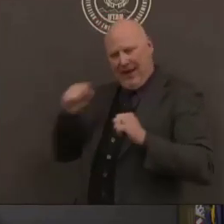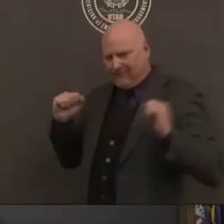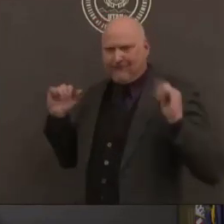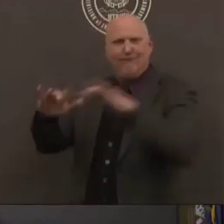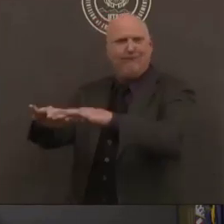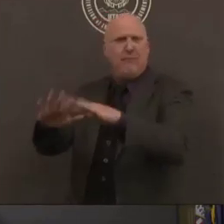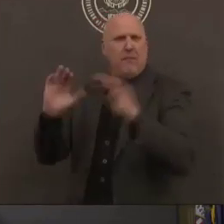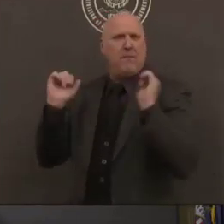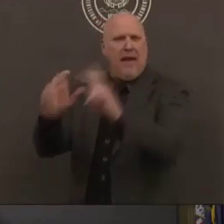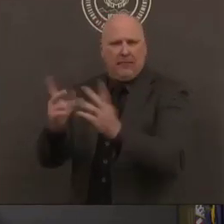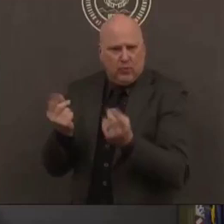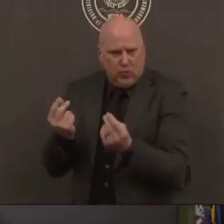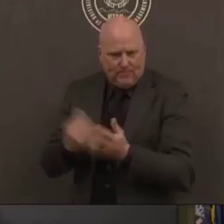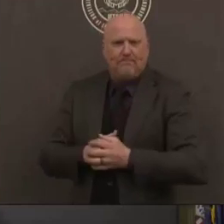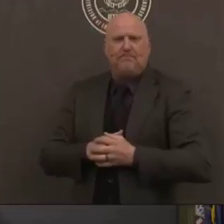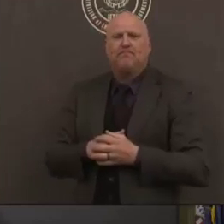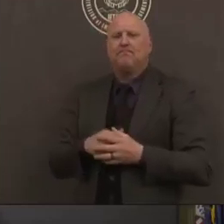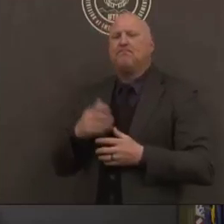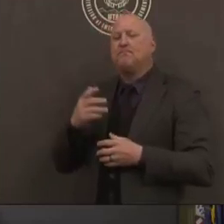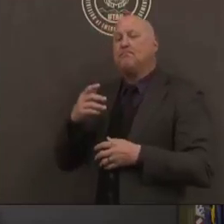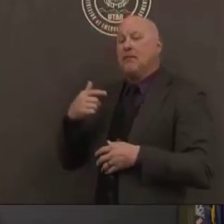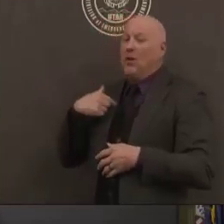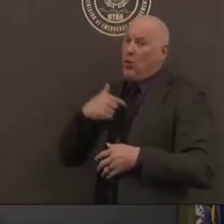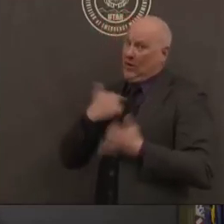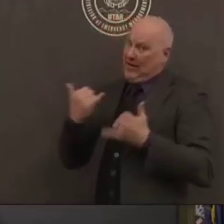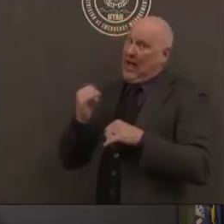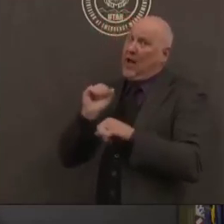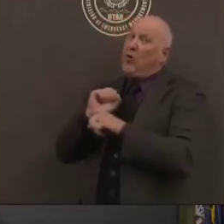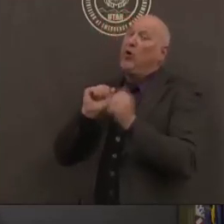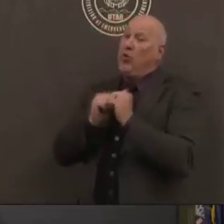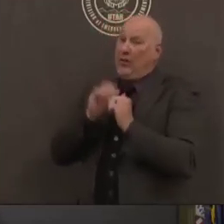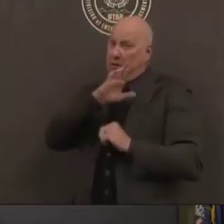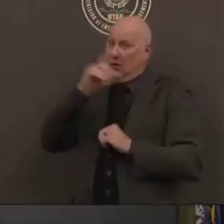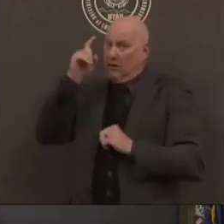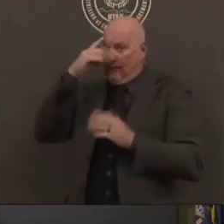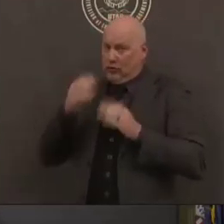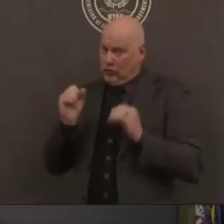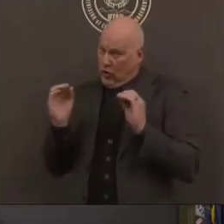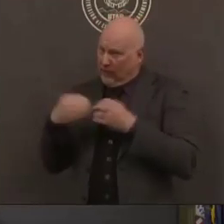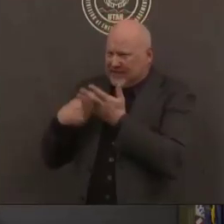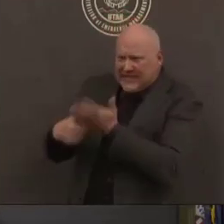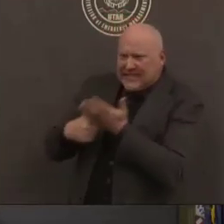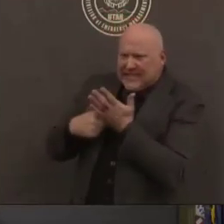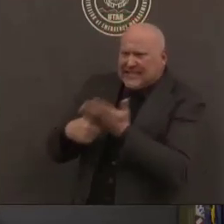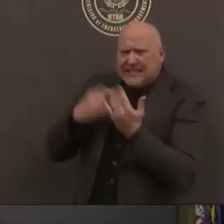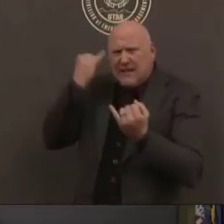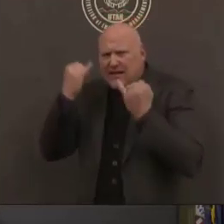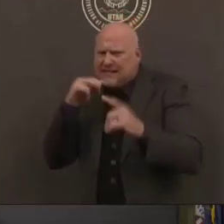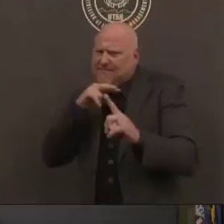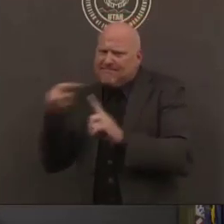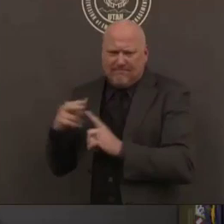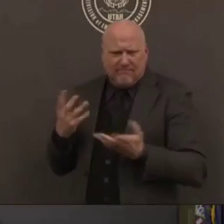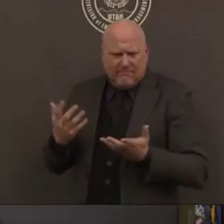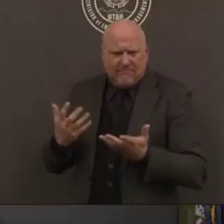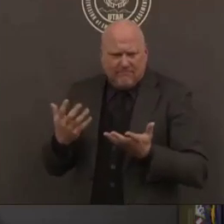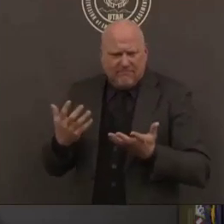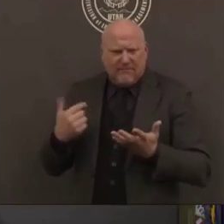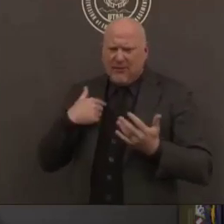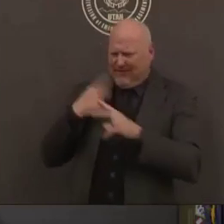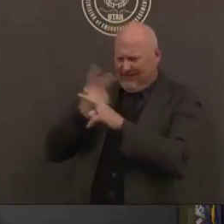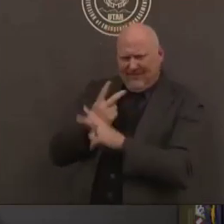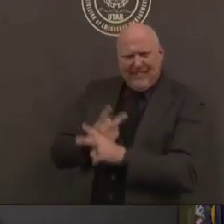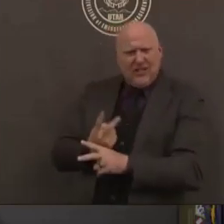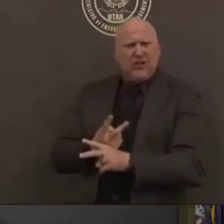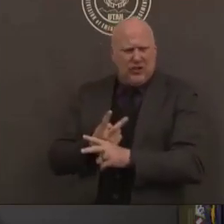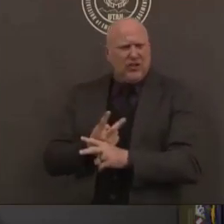Office and our Governor's Office of Management and Budget to determine specific measures that we can track in order to understand when we should be able to open